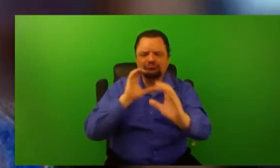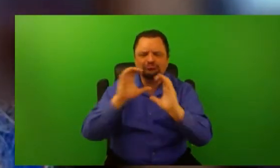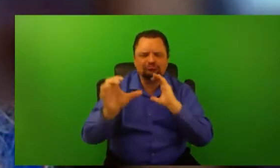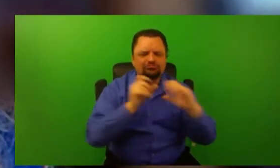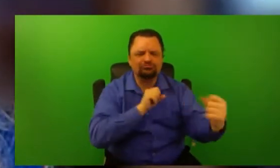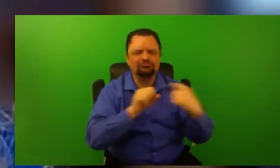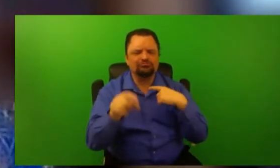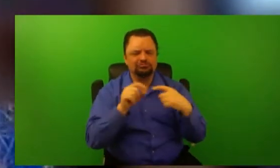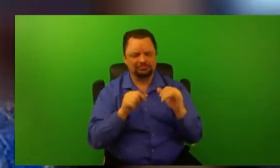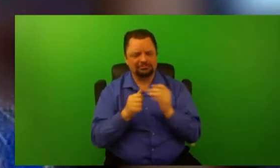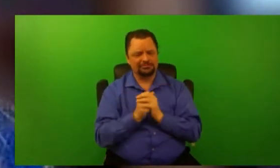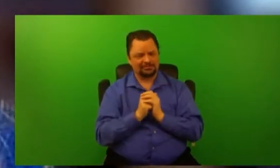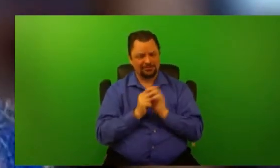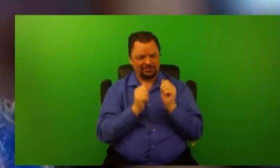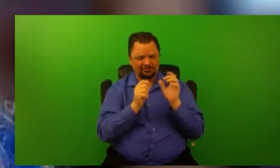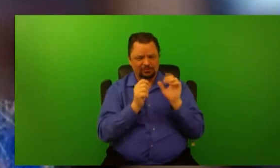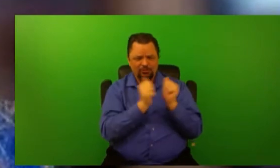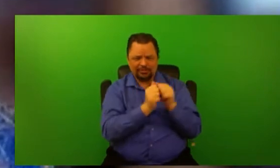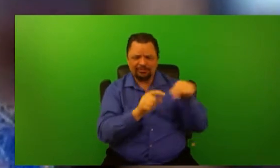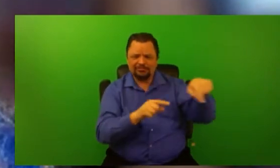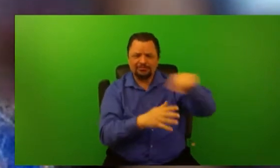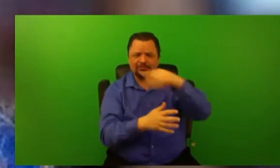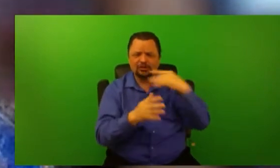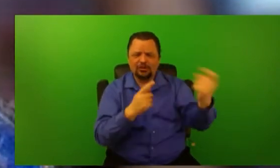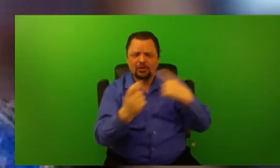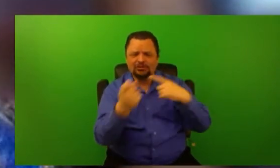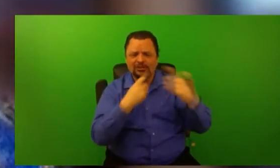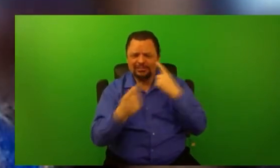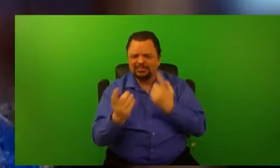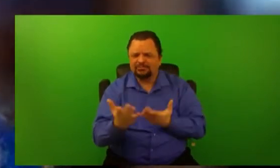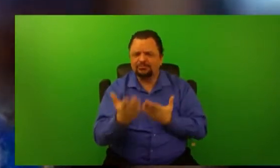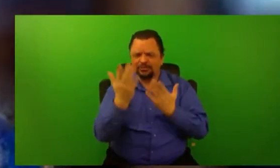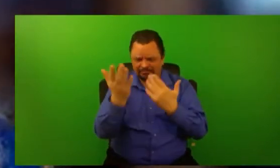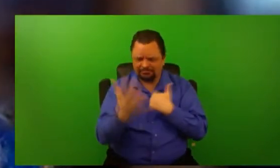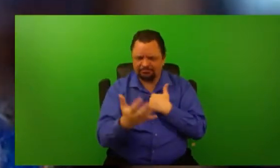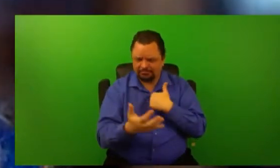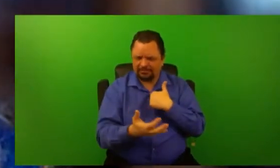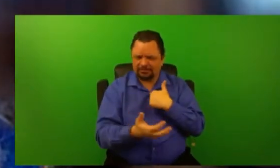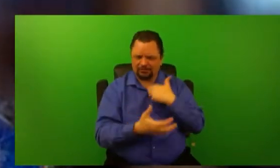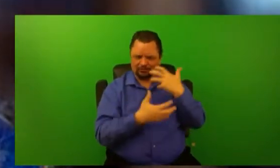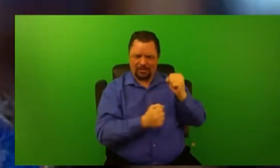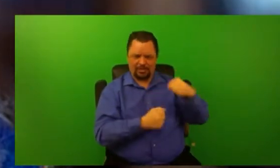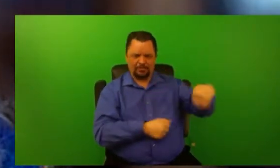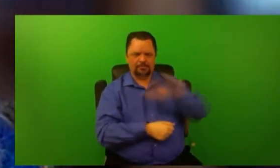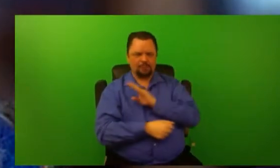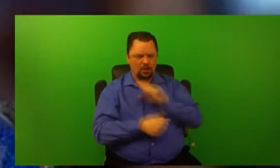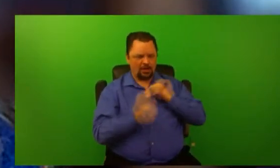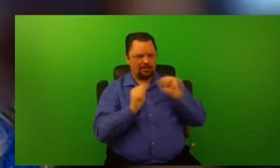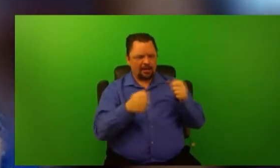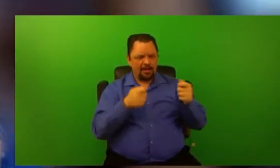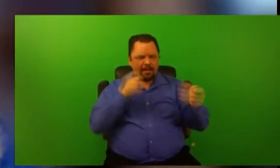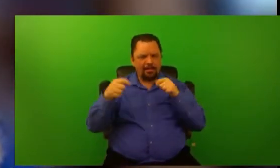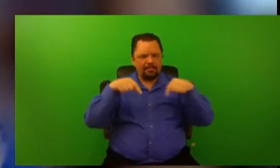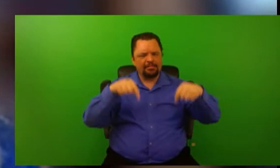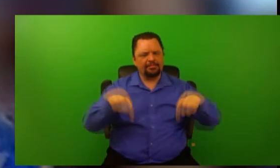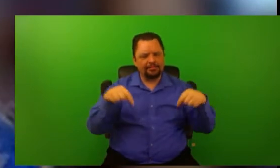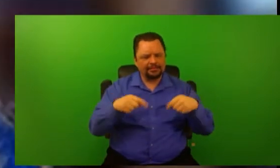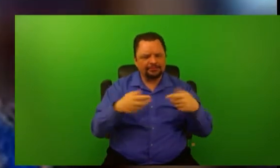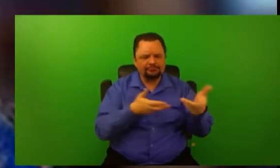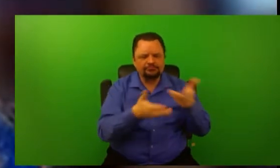up. But I trust this board to handle those as we can